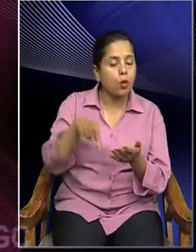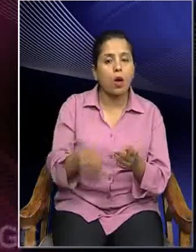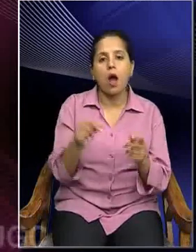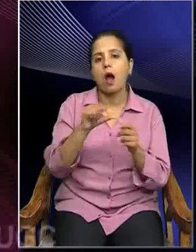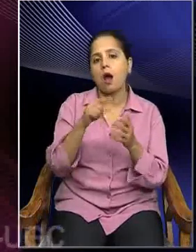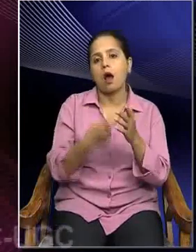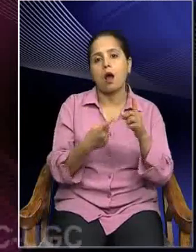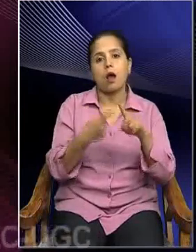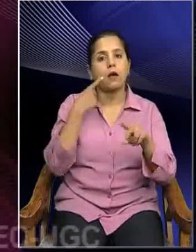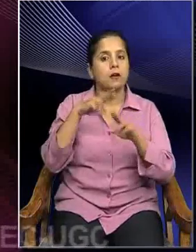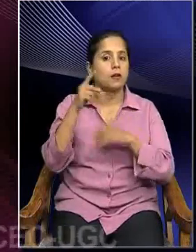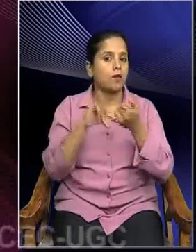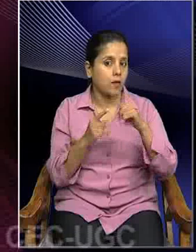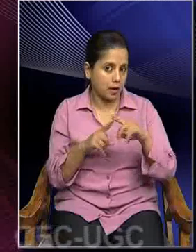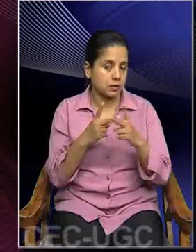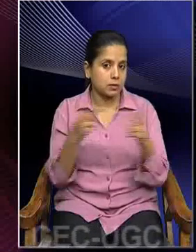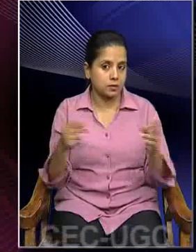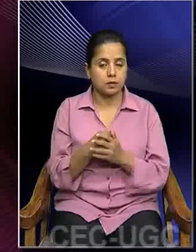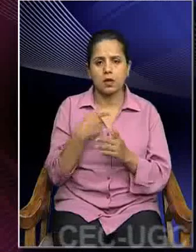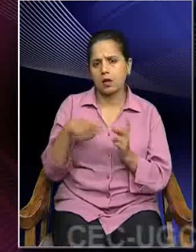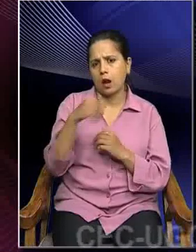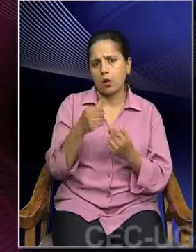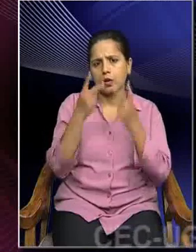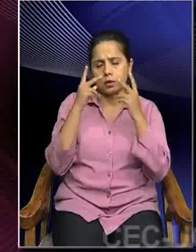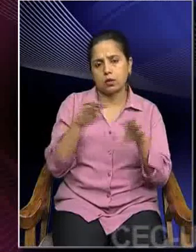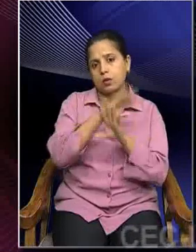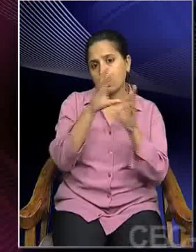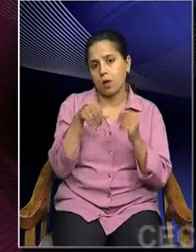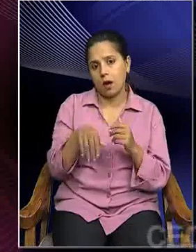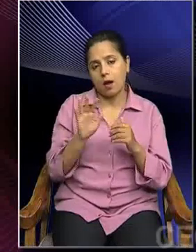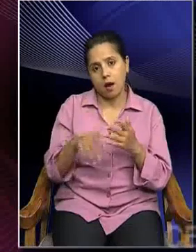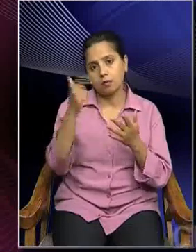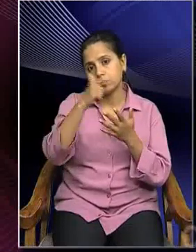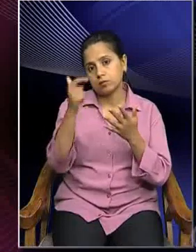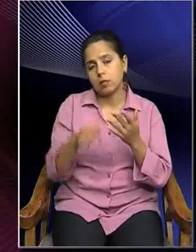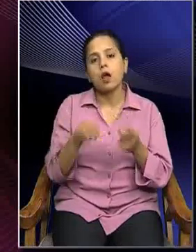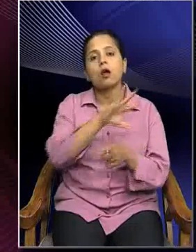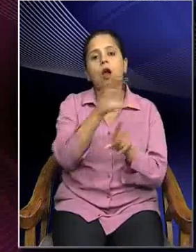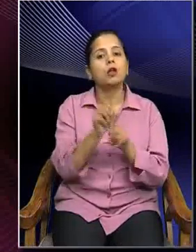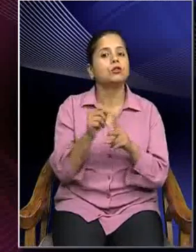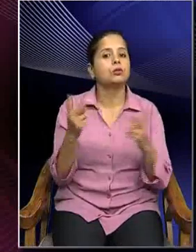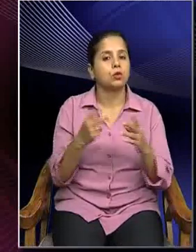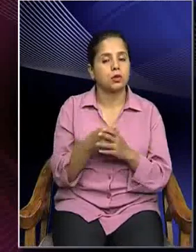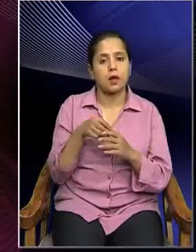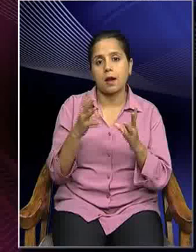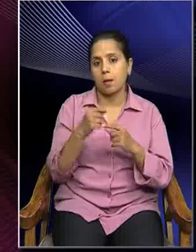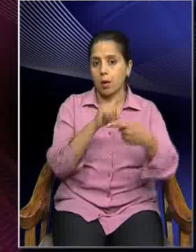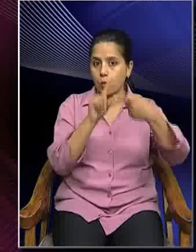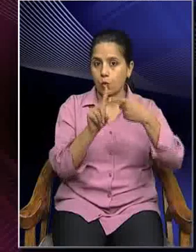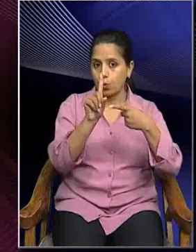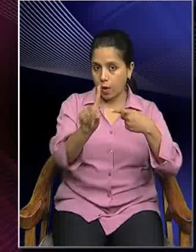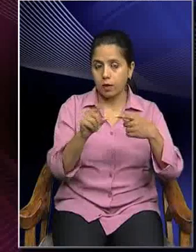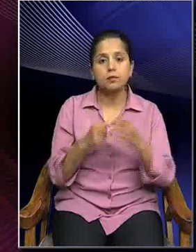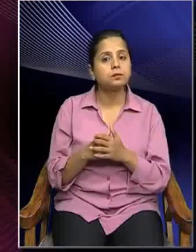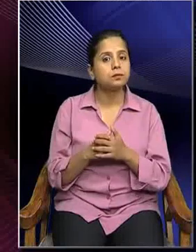artifacts. Now let us look at each of these elements of culture. Number 1